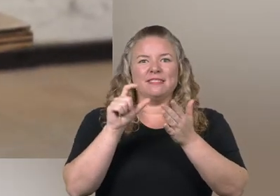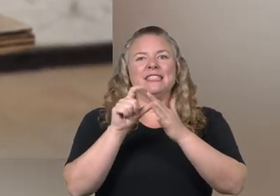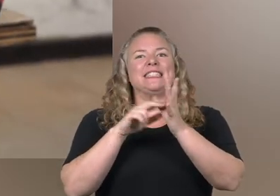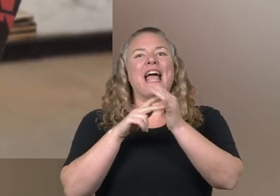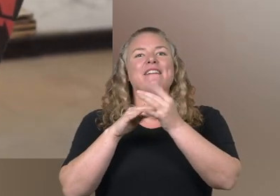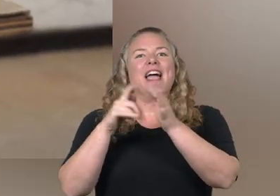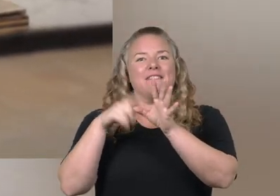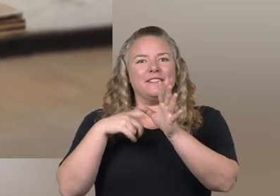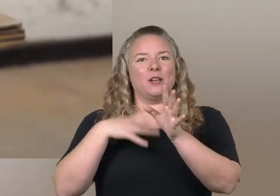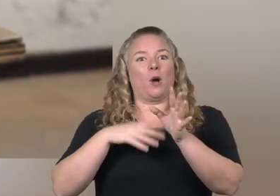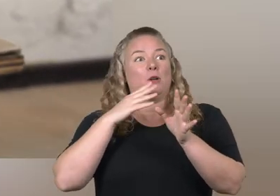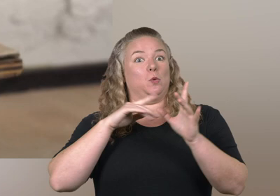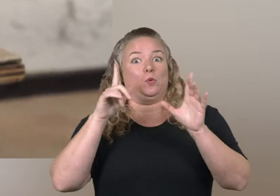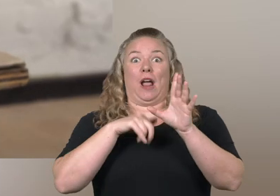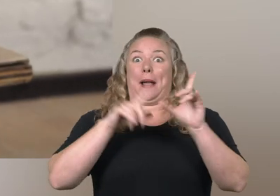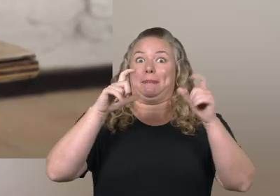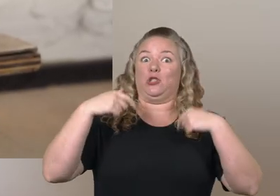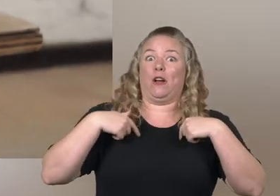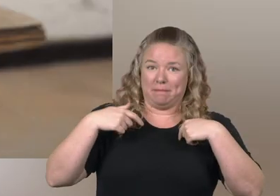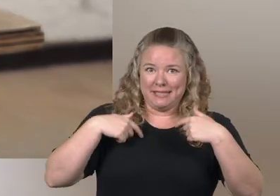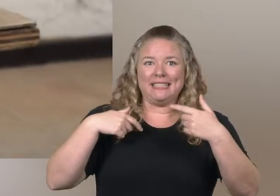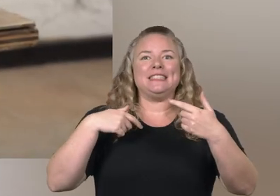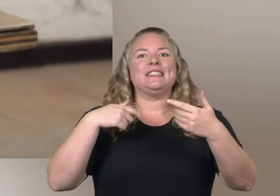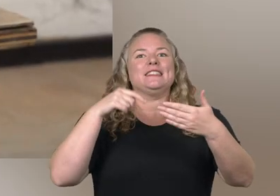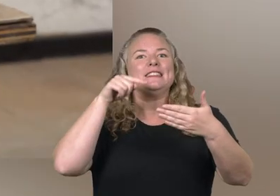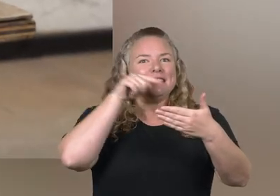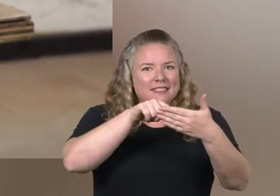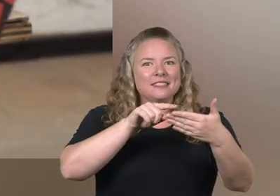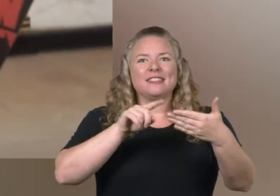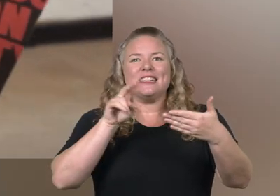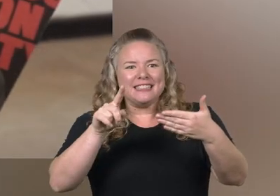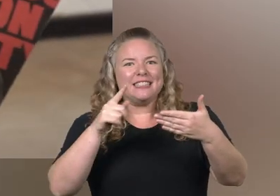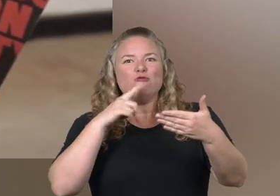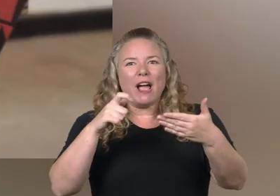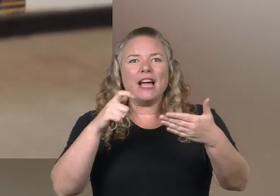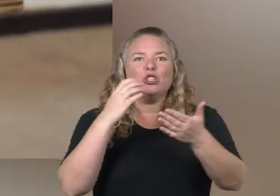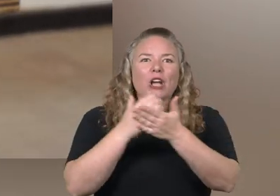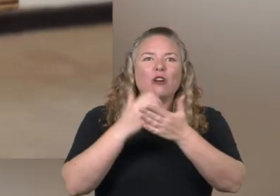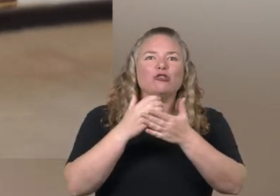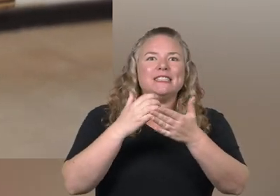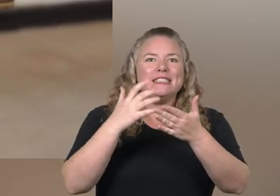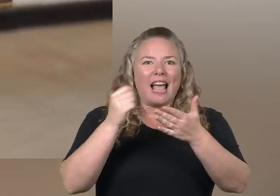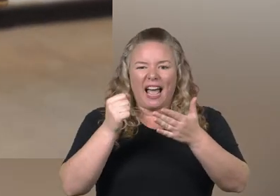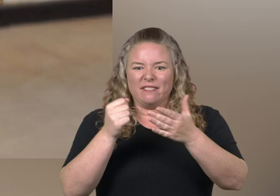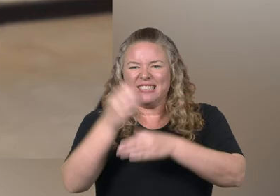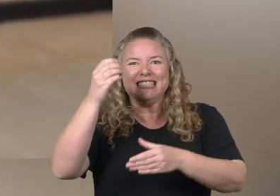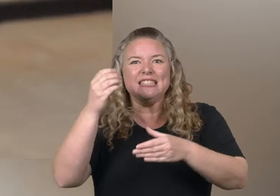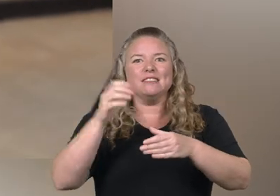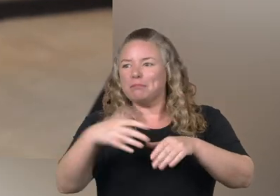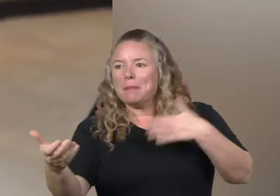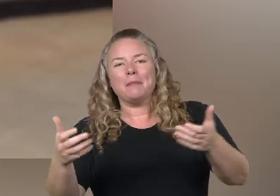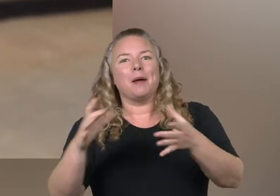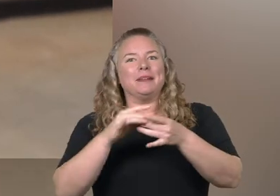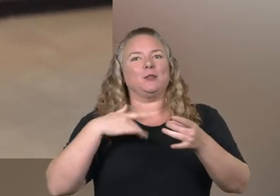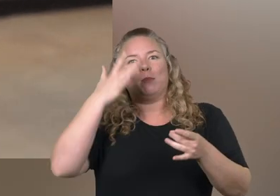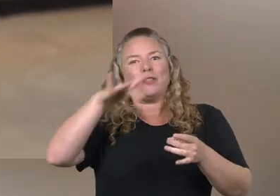And David Heavey wanted to use the younger me. And this is the Red Charity collecting tins getting knocked